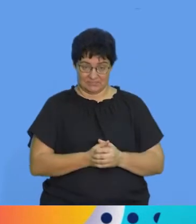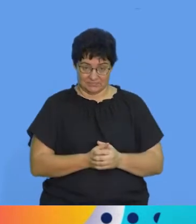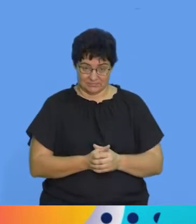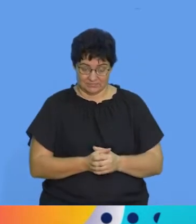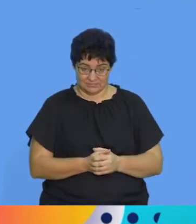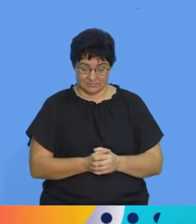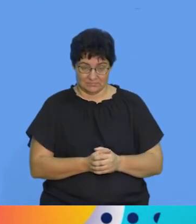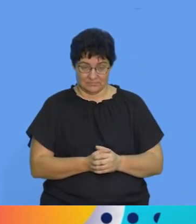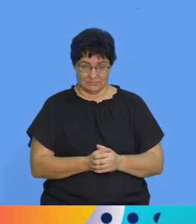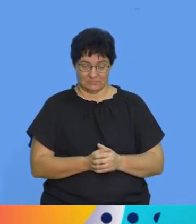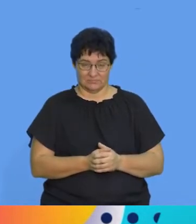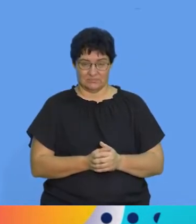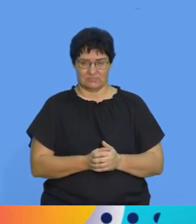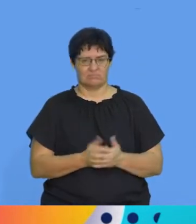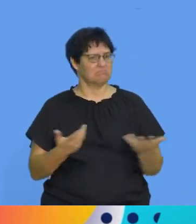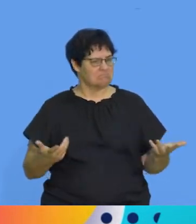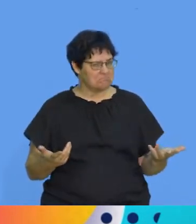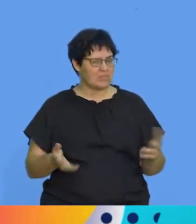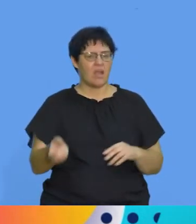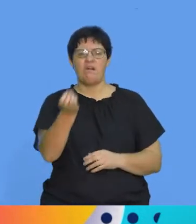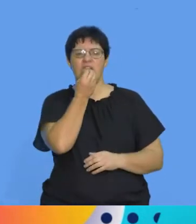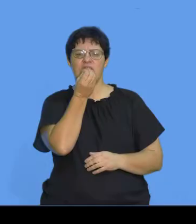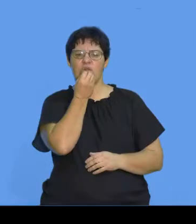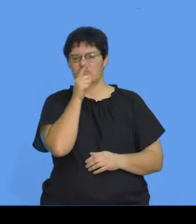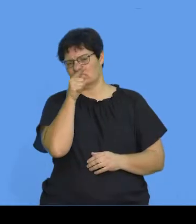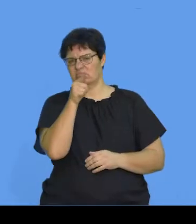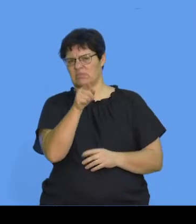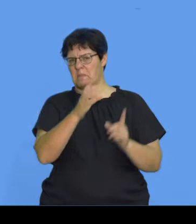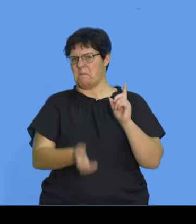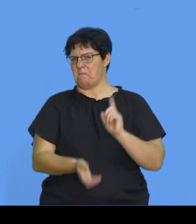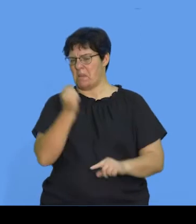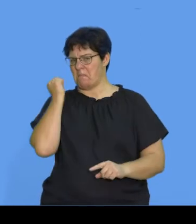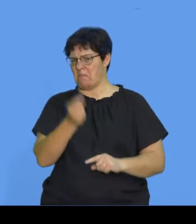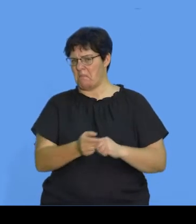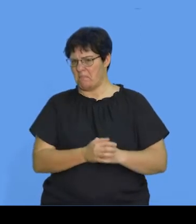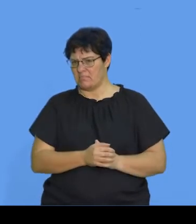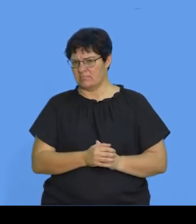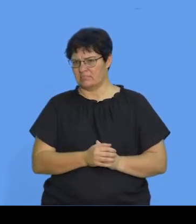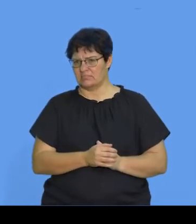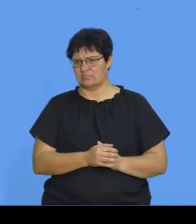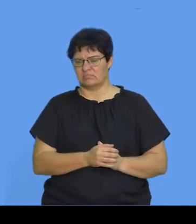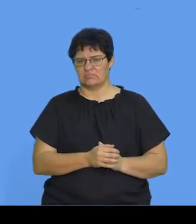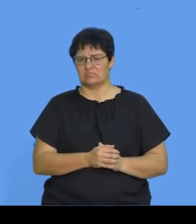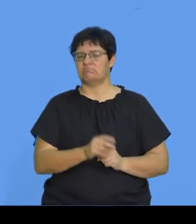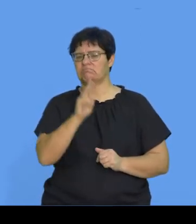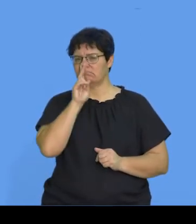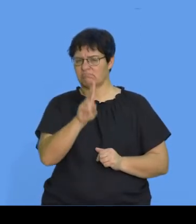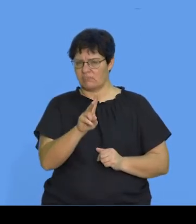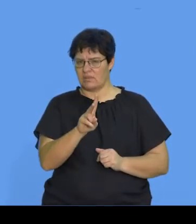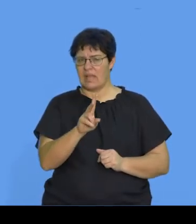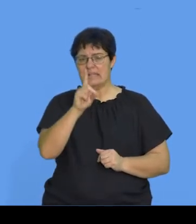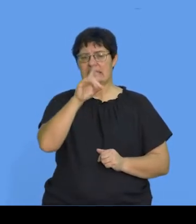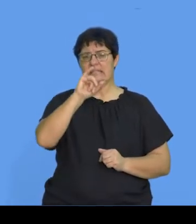something really large. Now, what kind of foods do you think you might find, right, when you look at